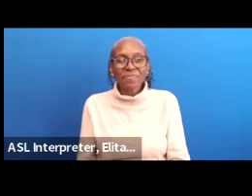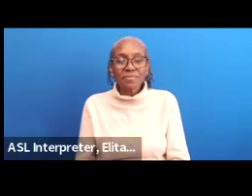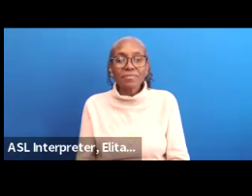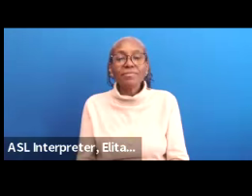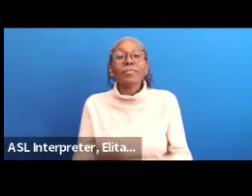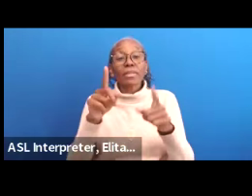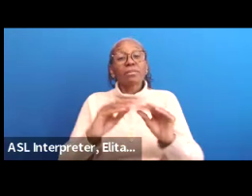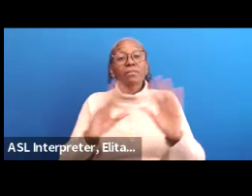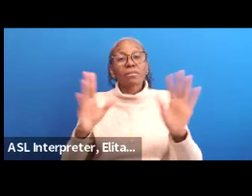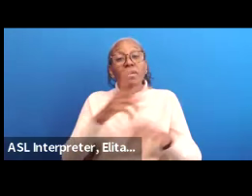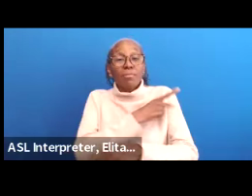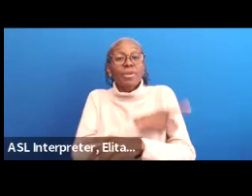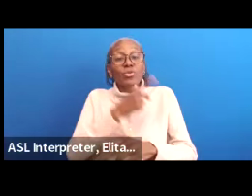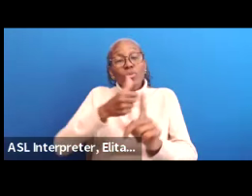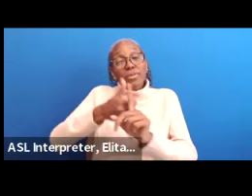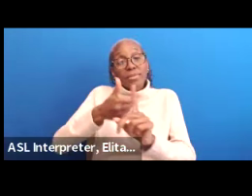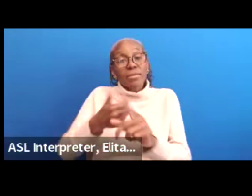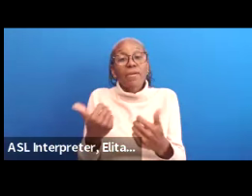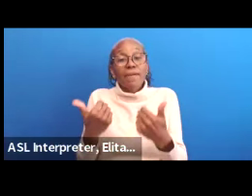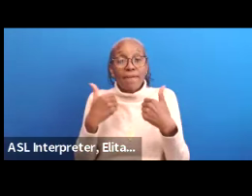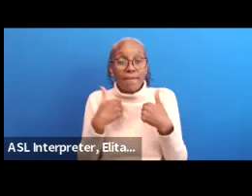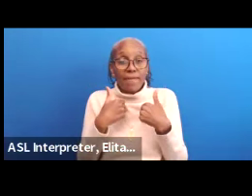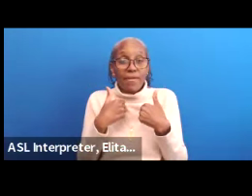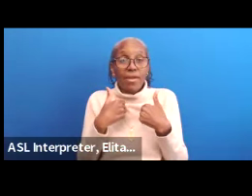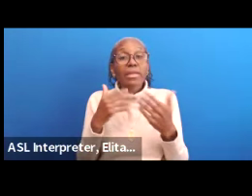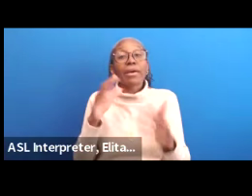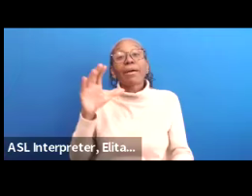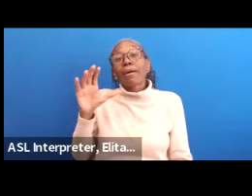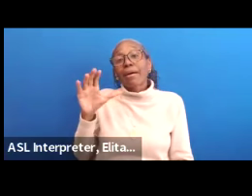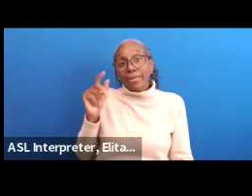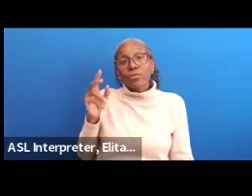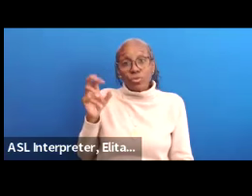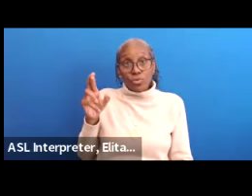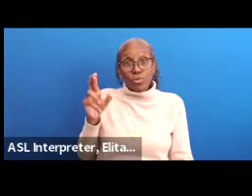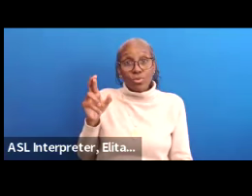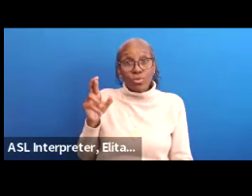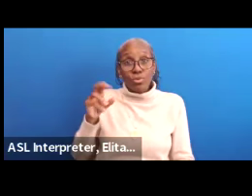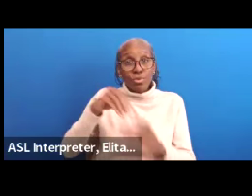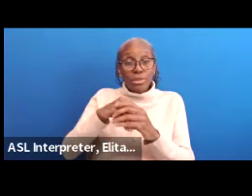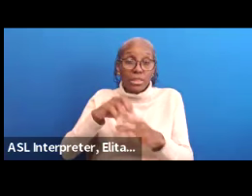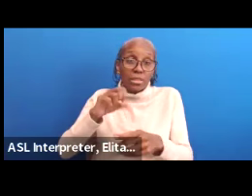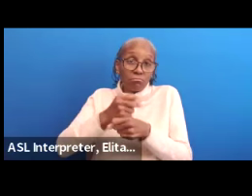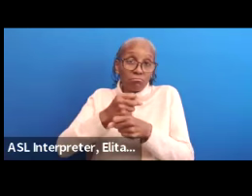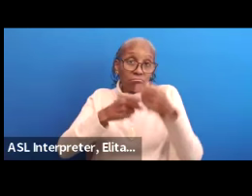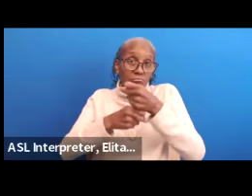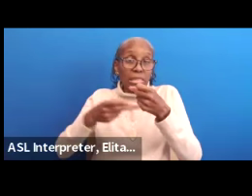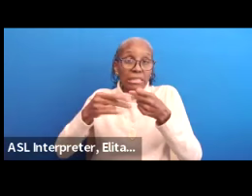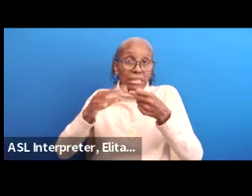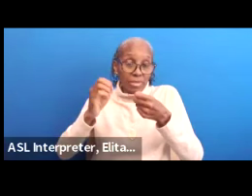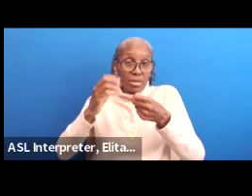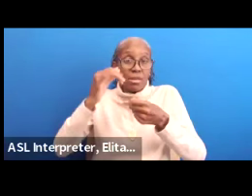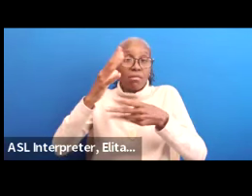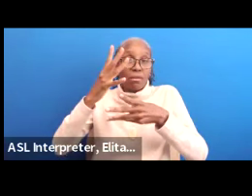So this is a patient who had cancer in their spine and spinal cord compression.